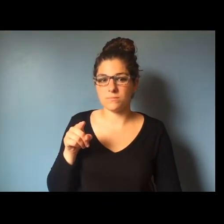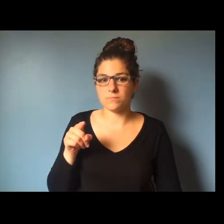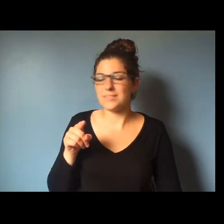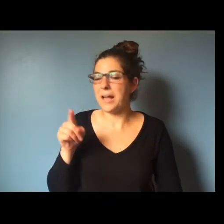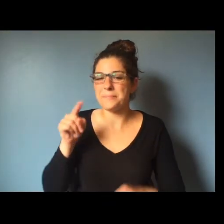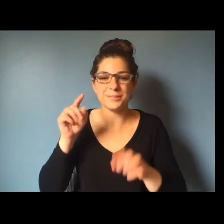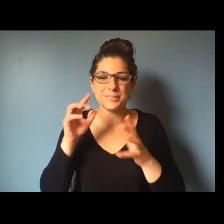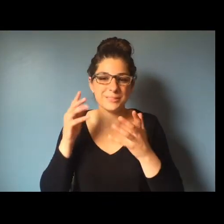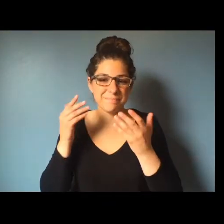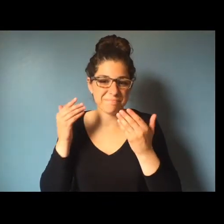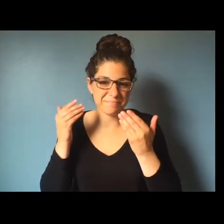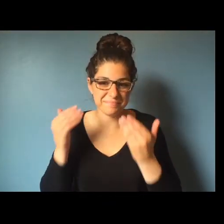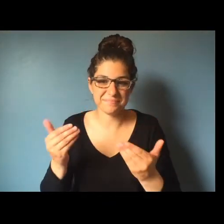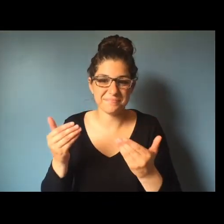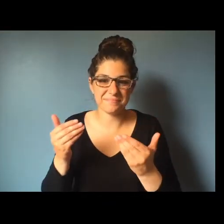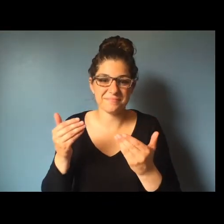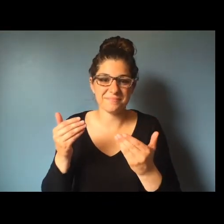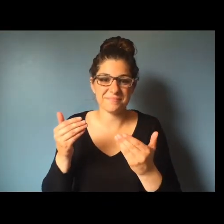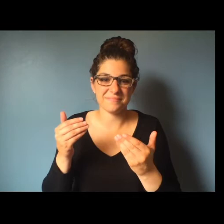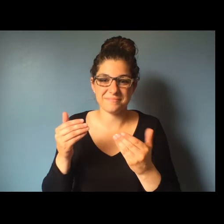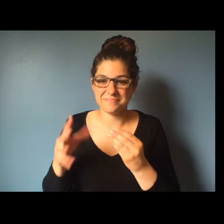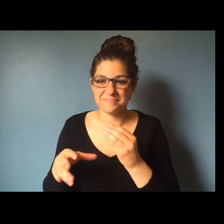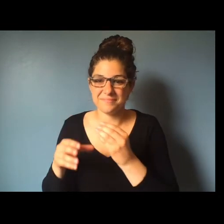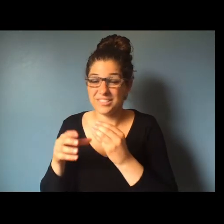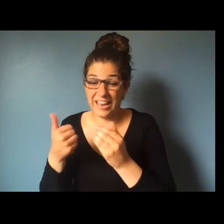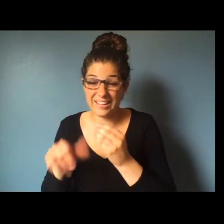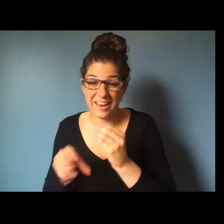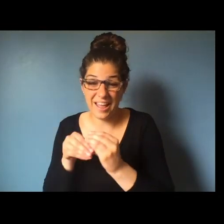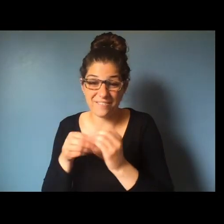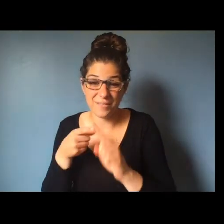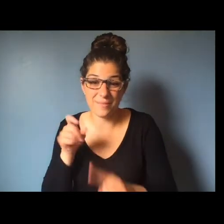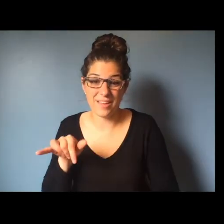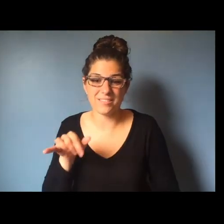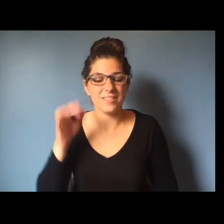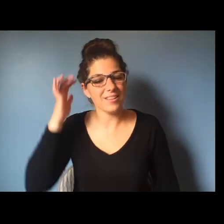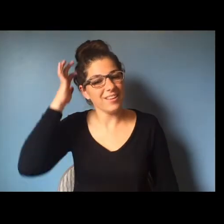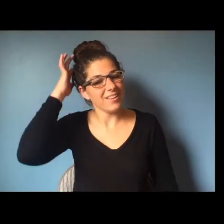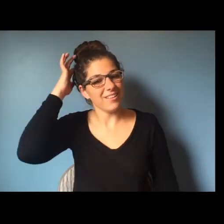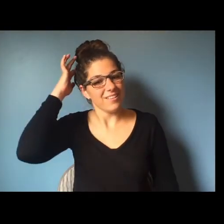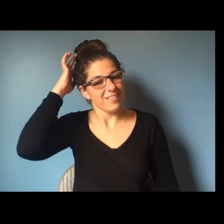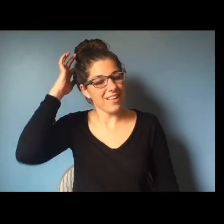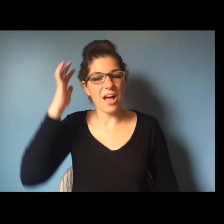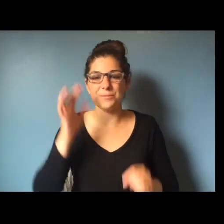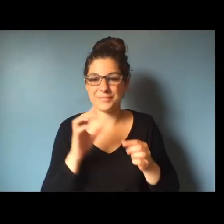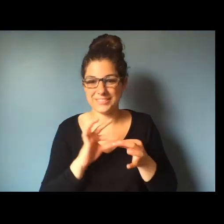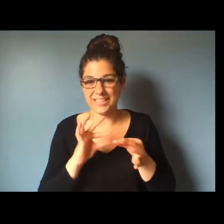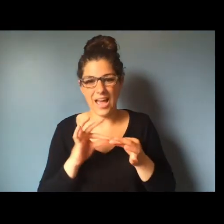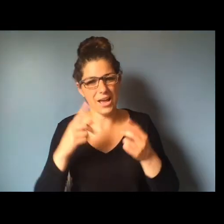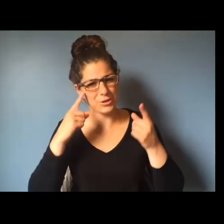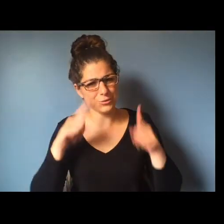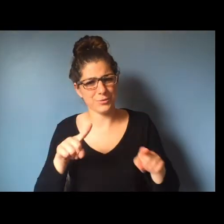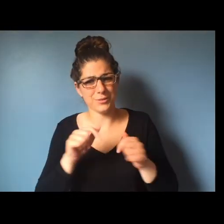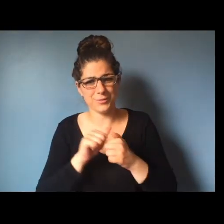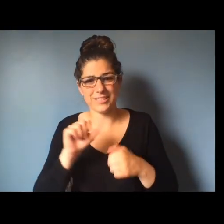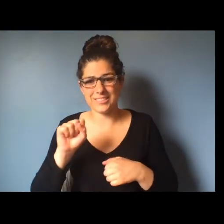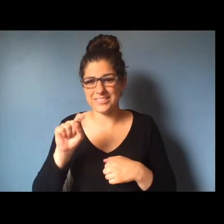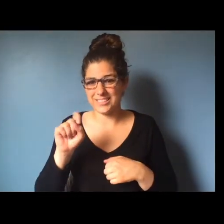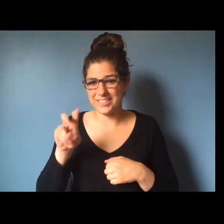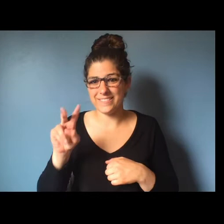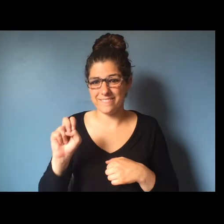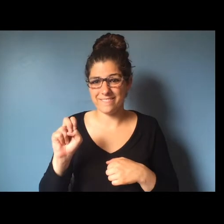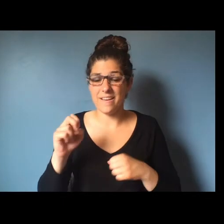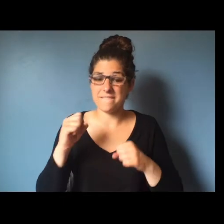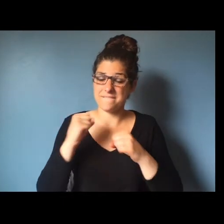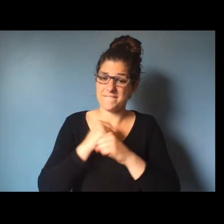let me just go with, do you have anything to add off that? I'm just going to say I completely agree with Steve.